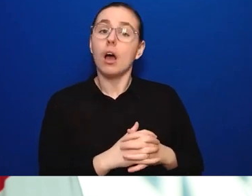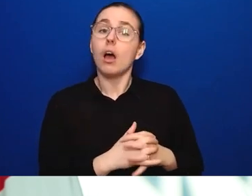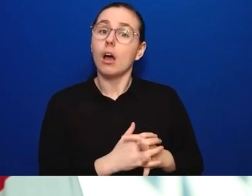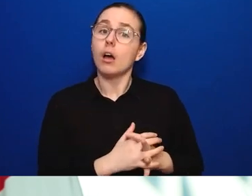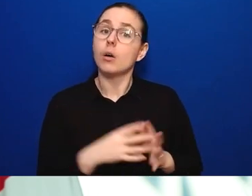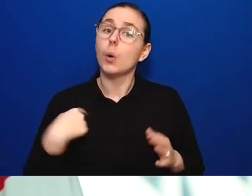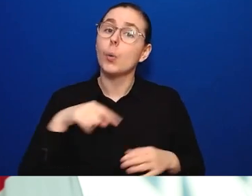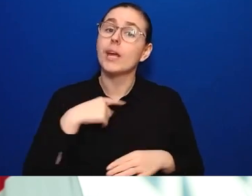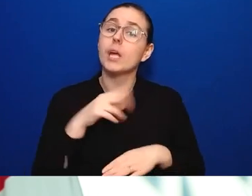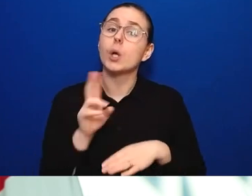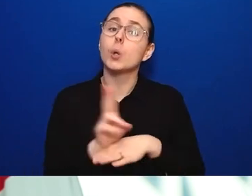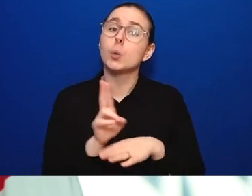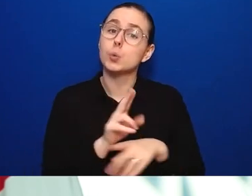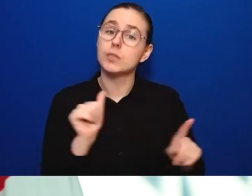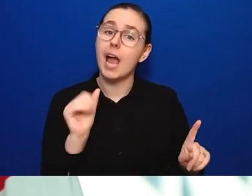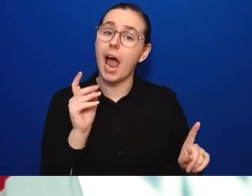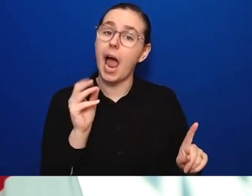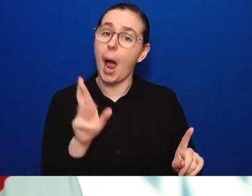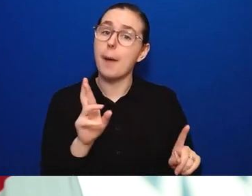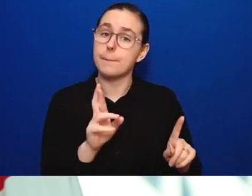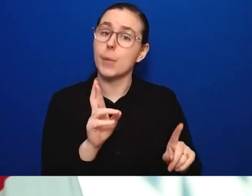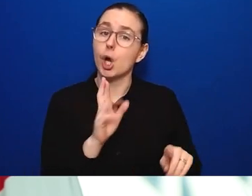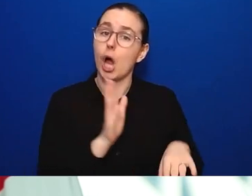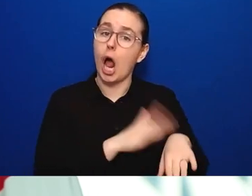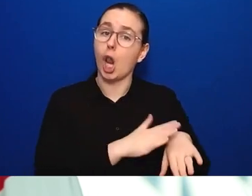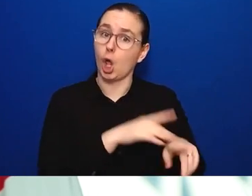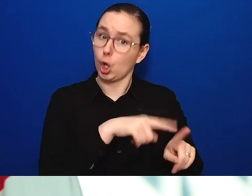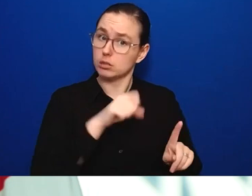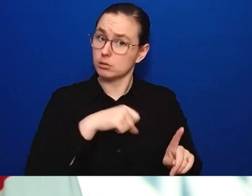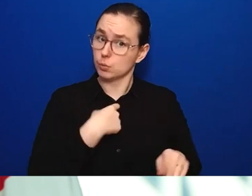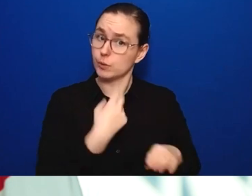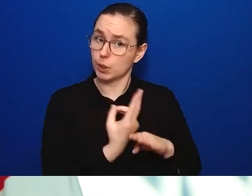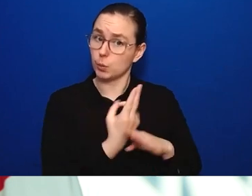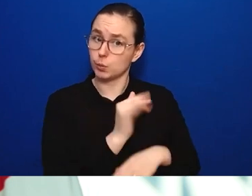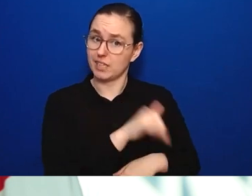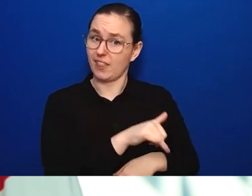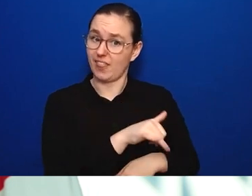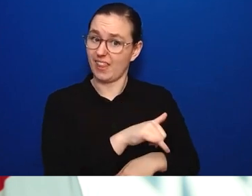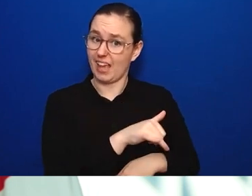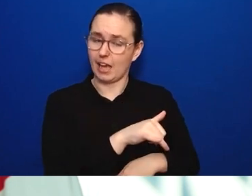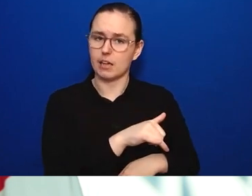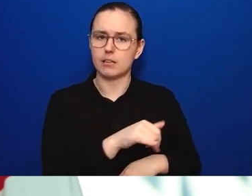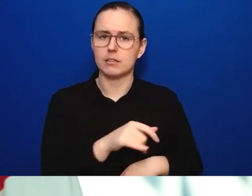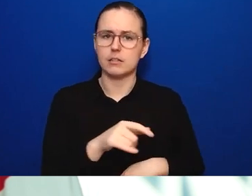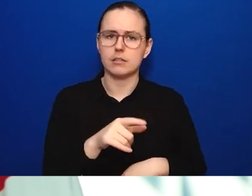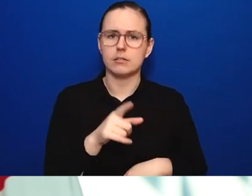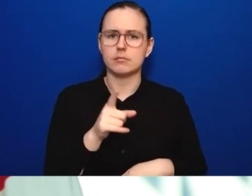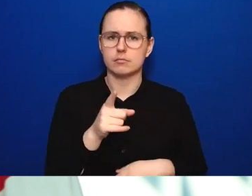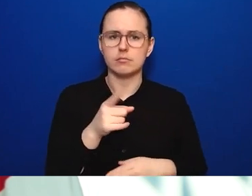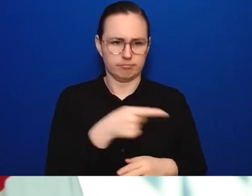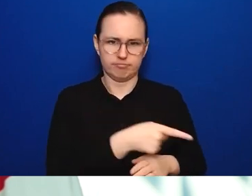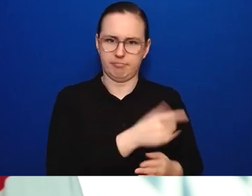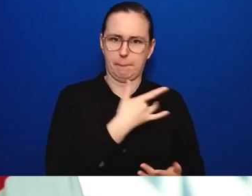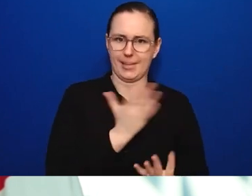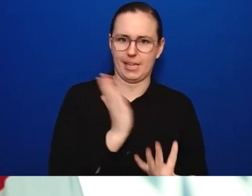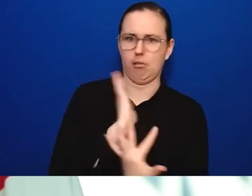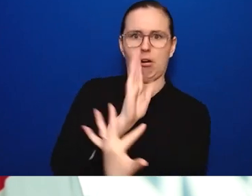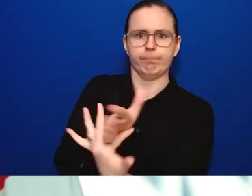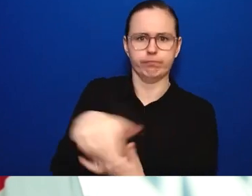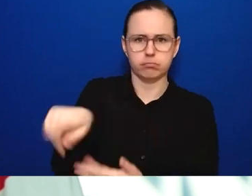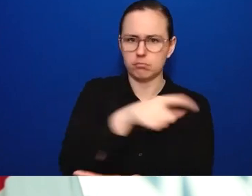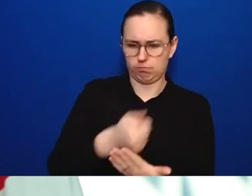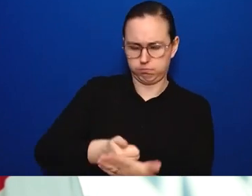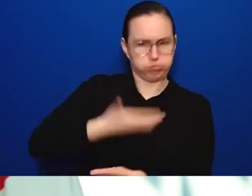to have the broadcast intrusive alerting system, as it's referred to, in place for the